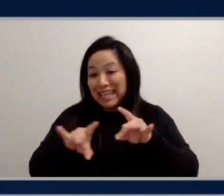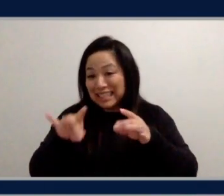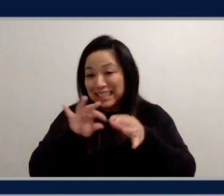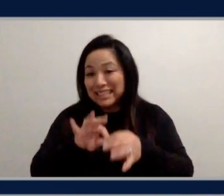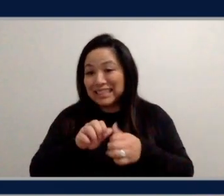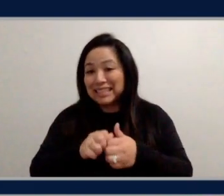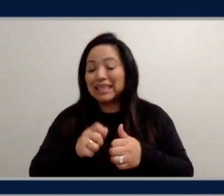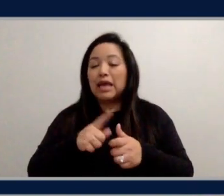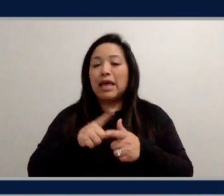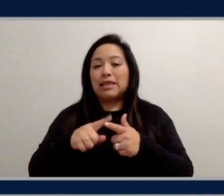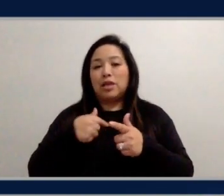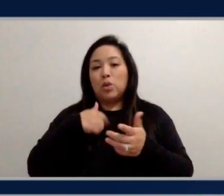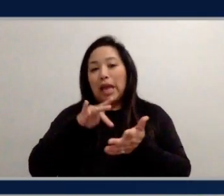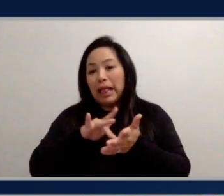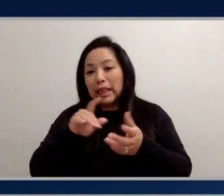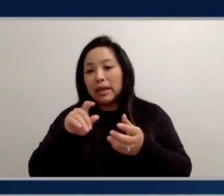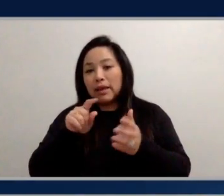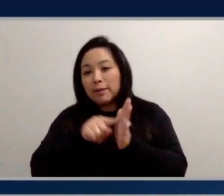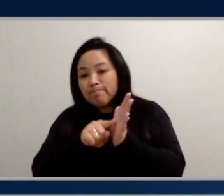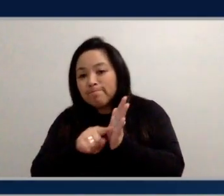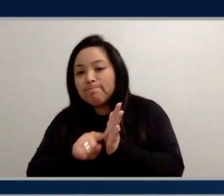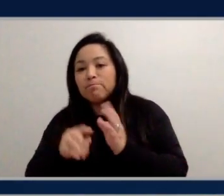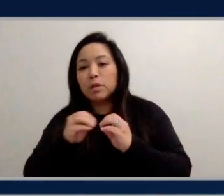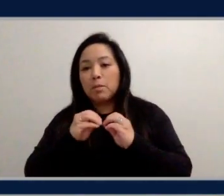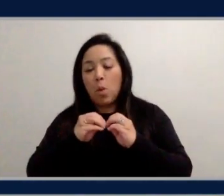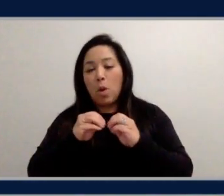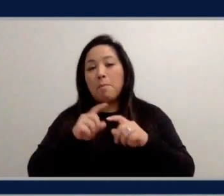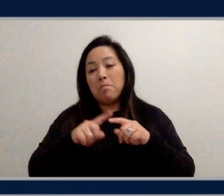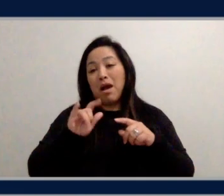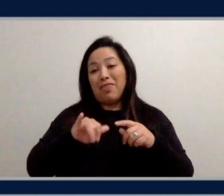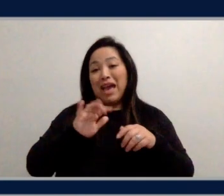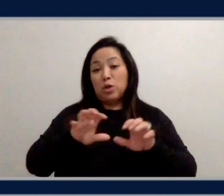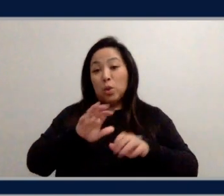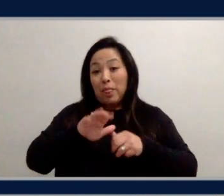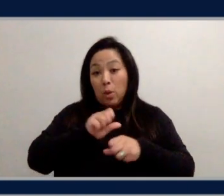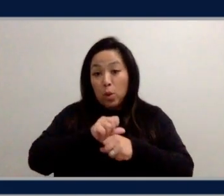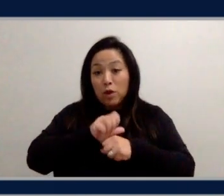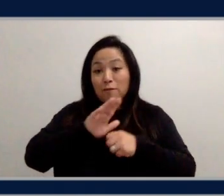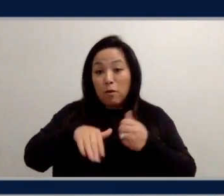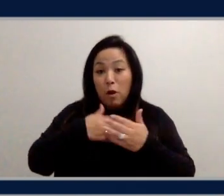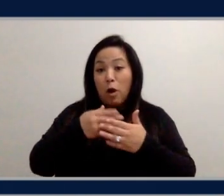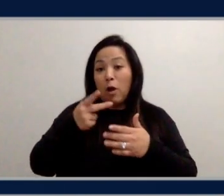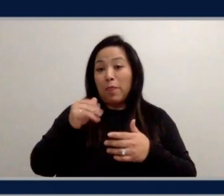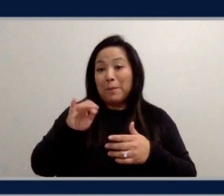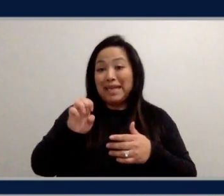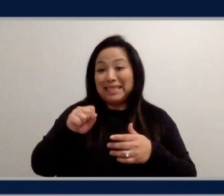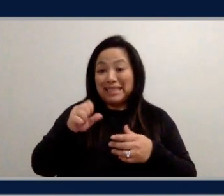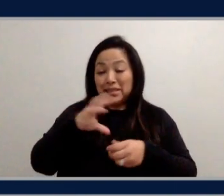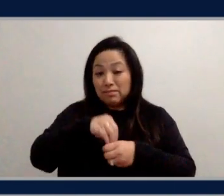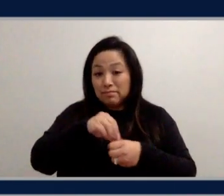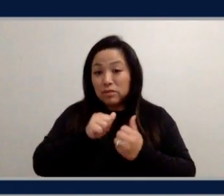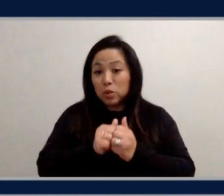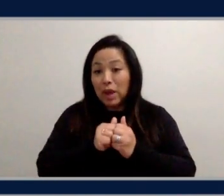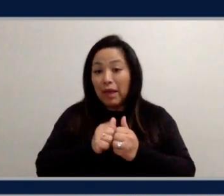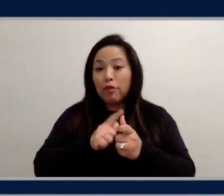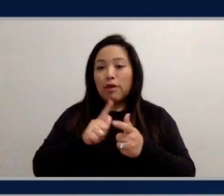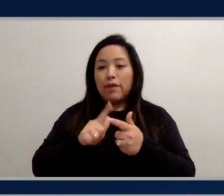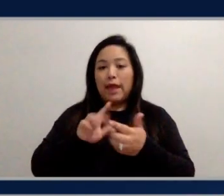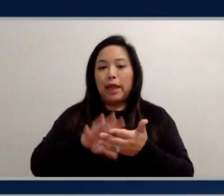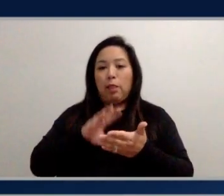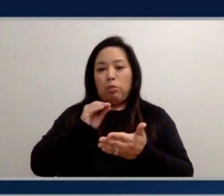to learn more if you want. But GuardDuty already, has done the work of putting the pieces together so you can learn from the high-level